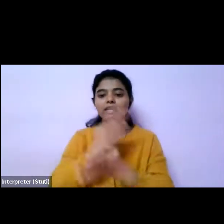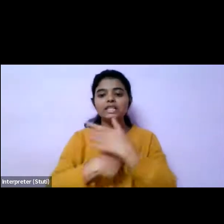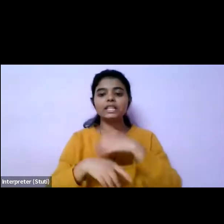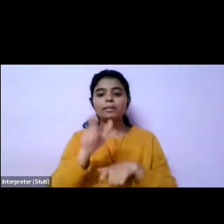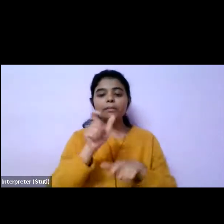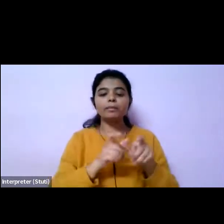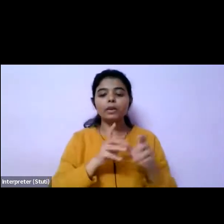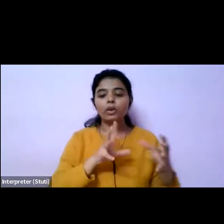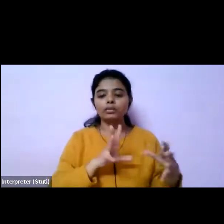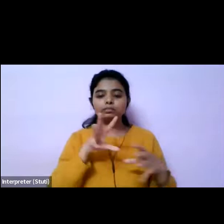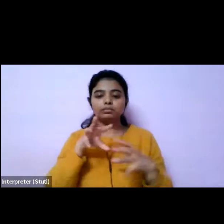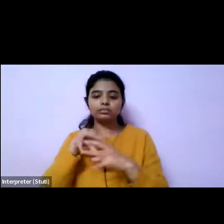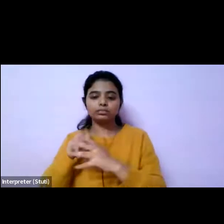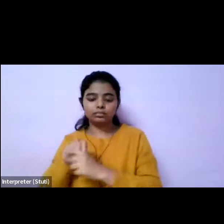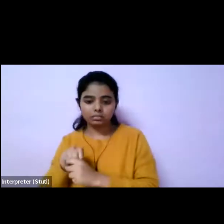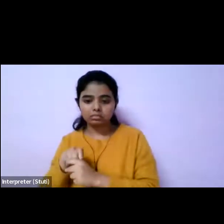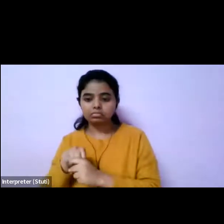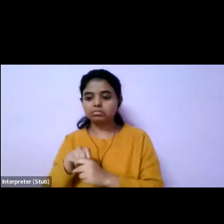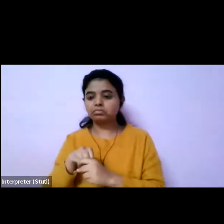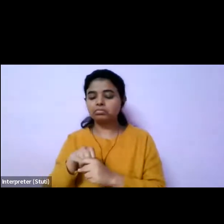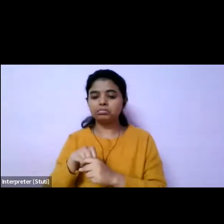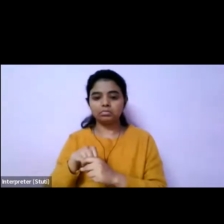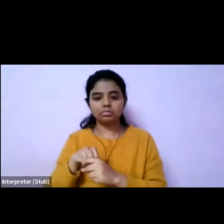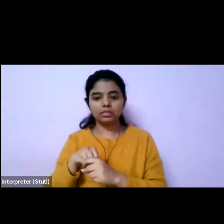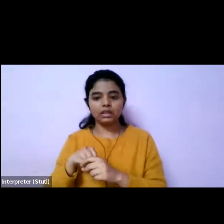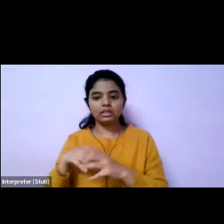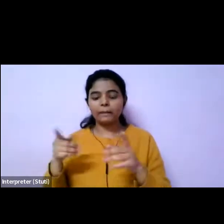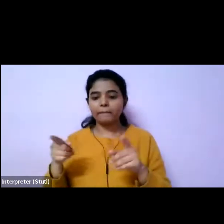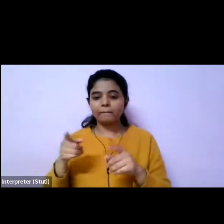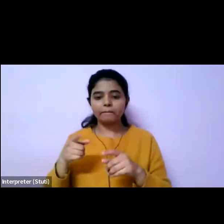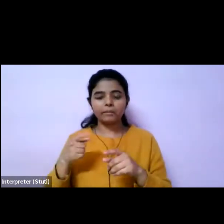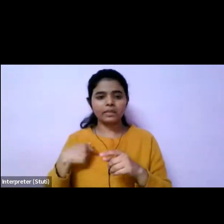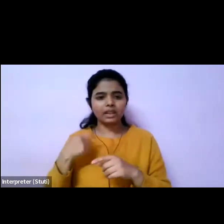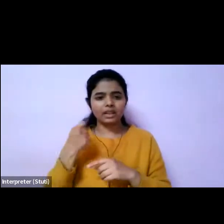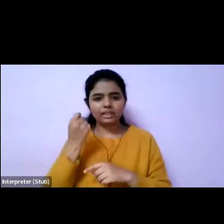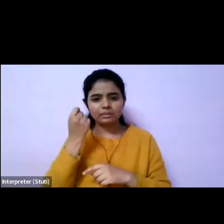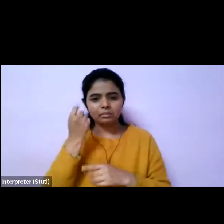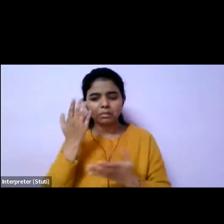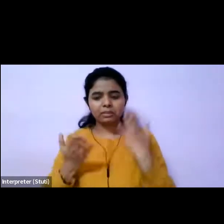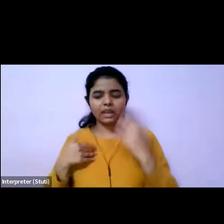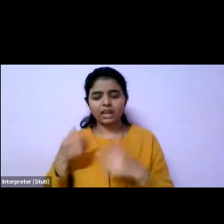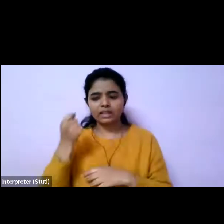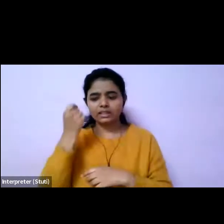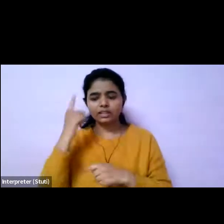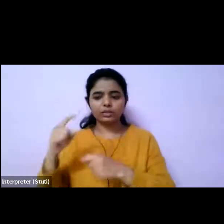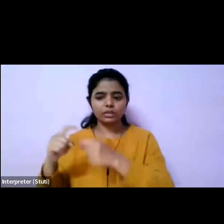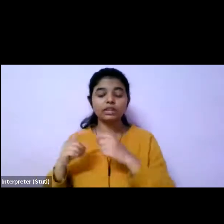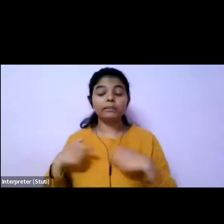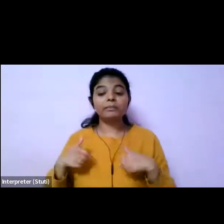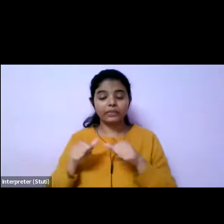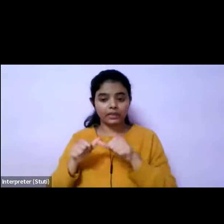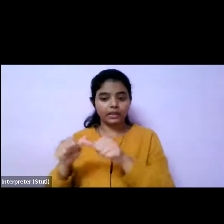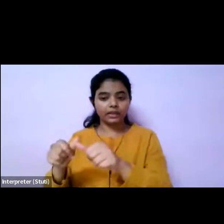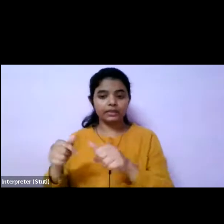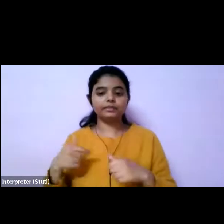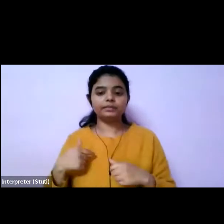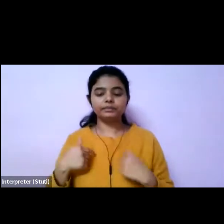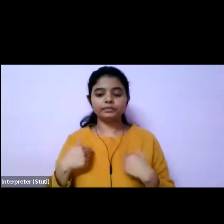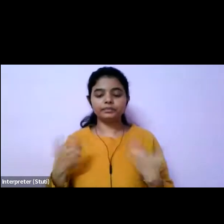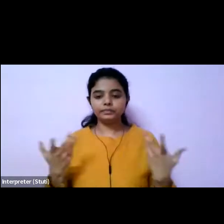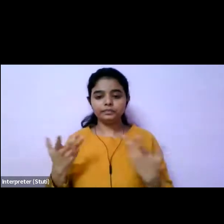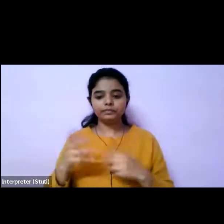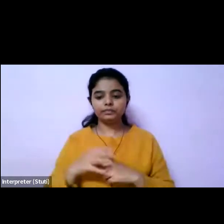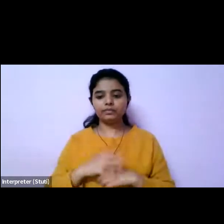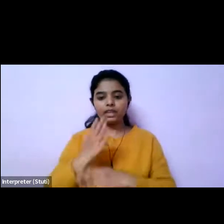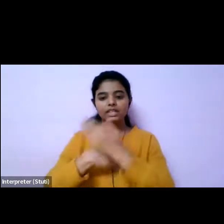in the dance, in the mimetic acts. I hope I've understood it correctly. So, what my interactions with